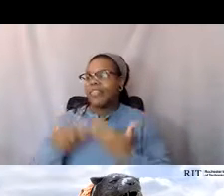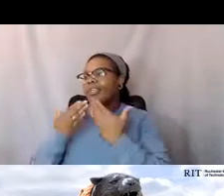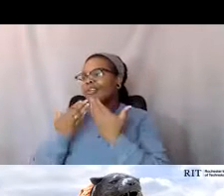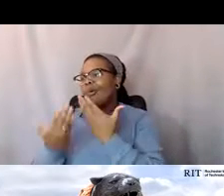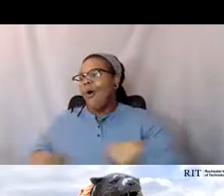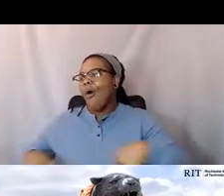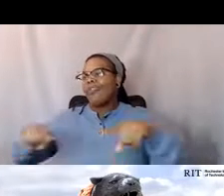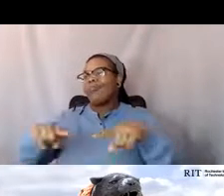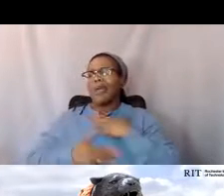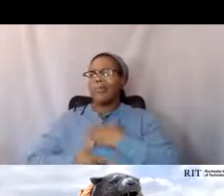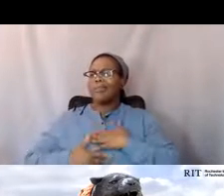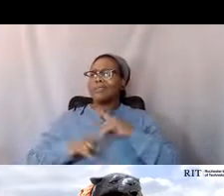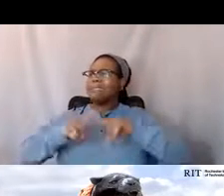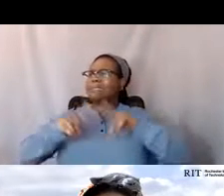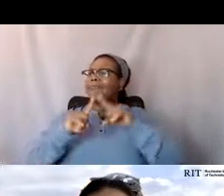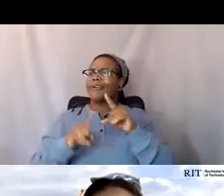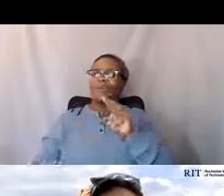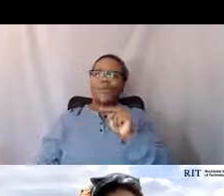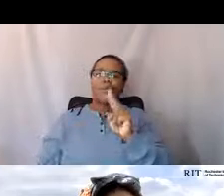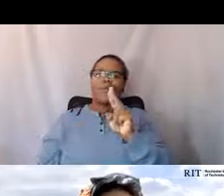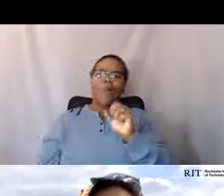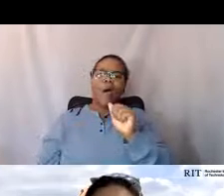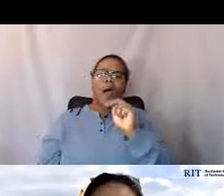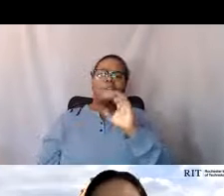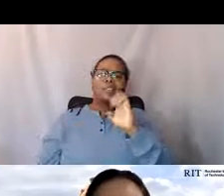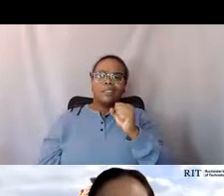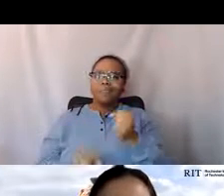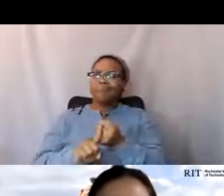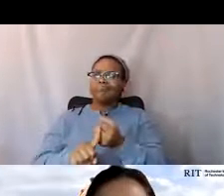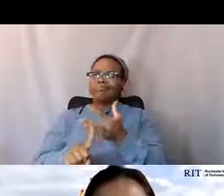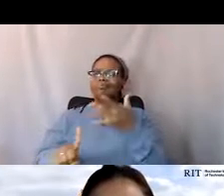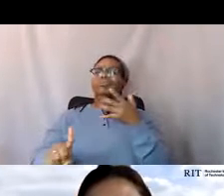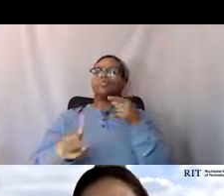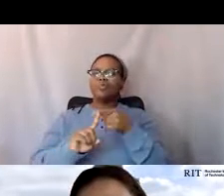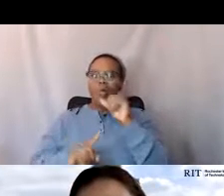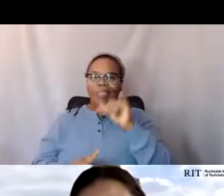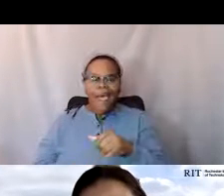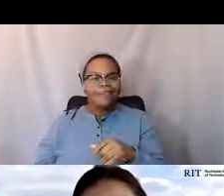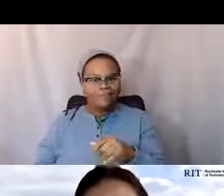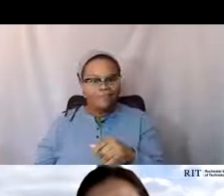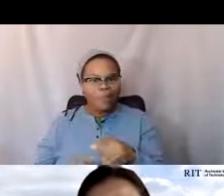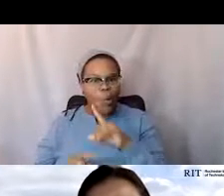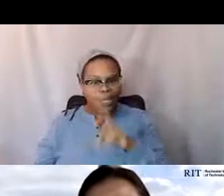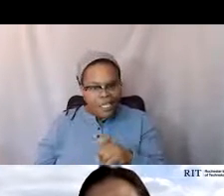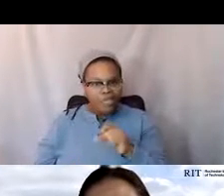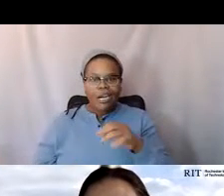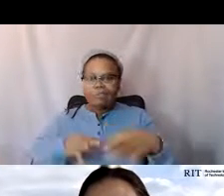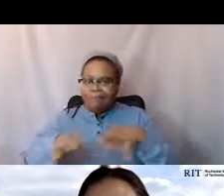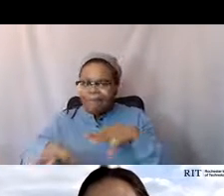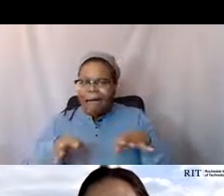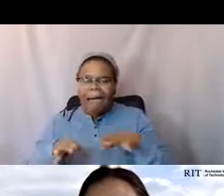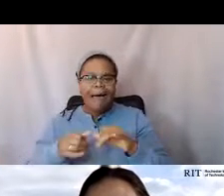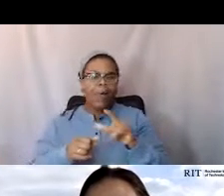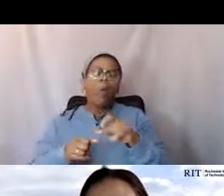the different nuances you all brought to that question, and that trying to define what I would agree as